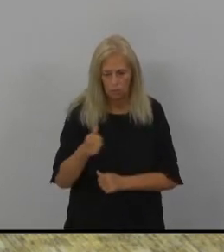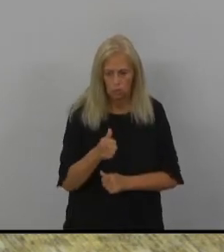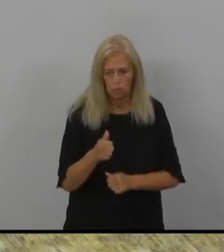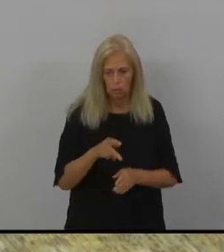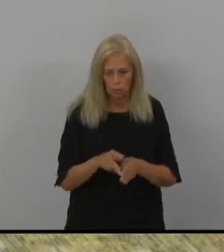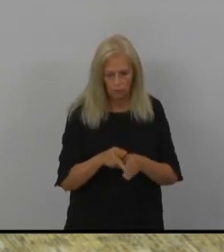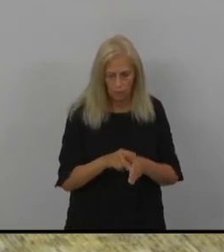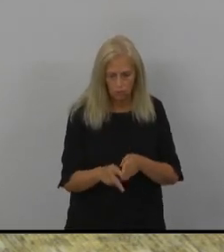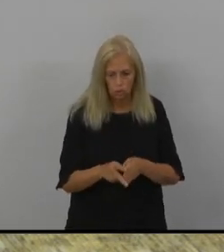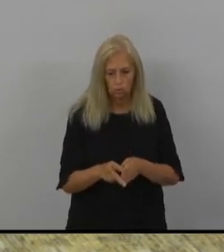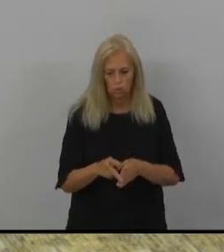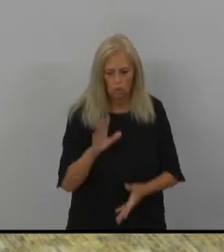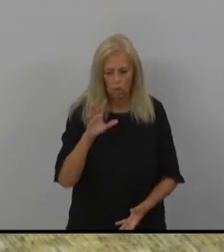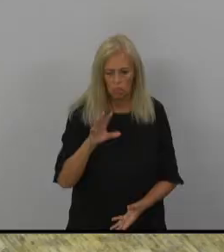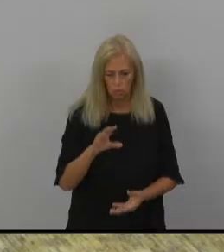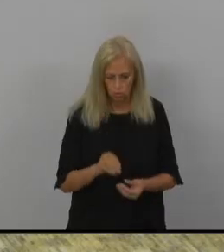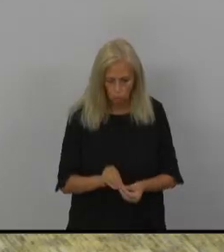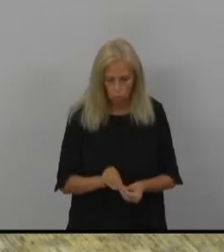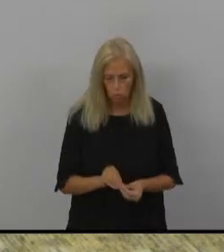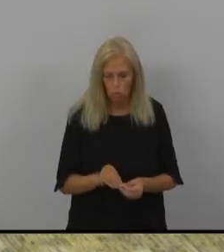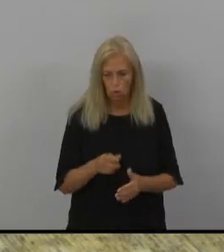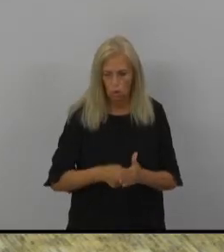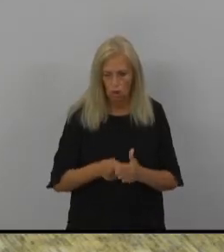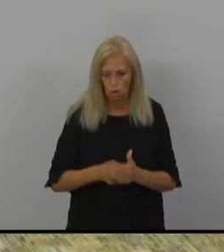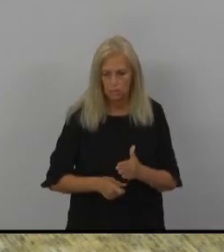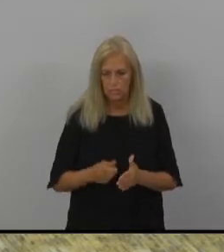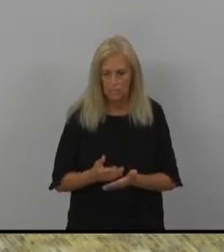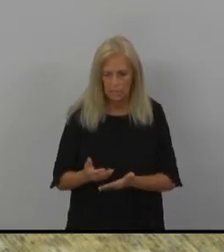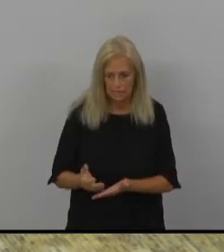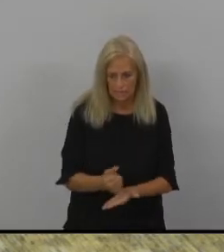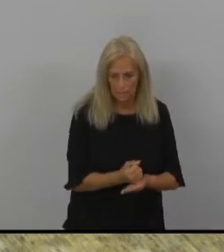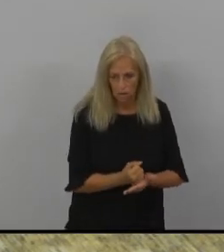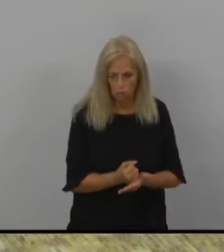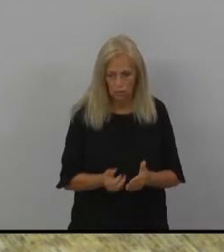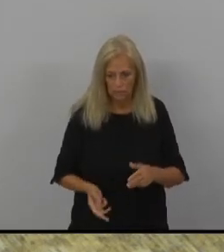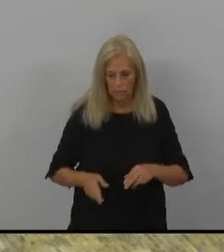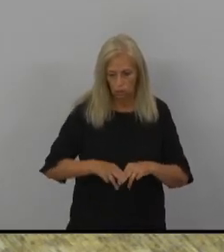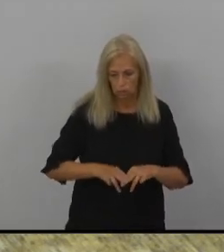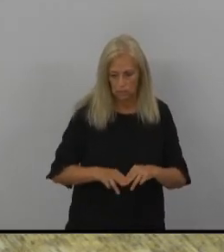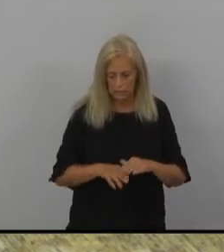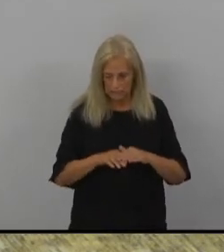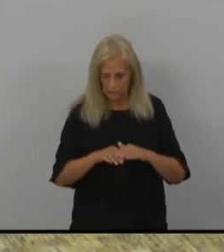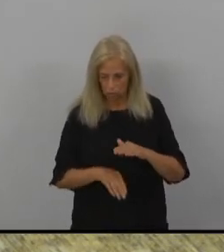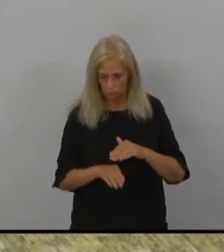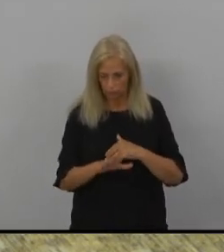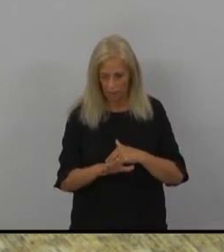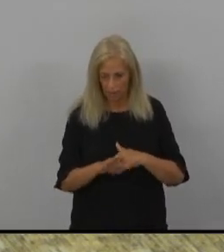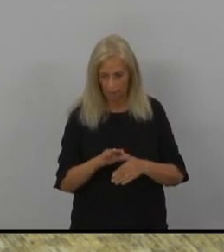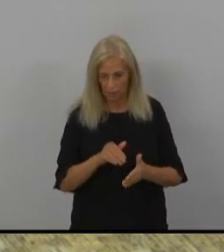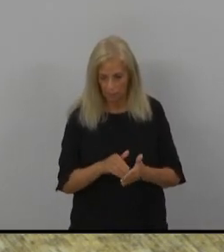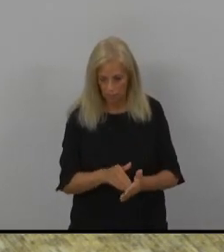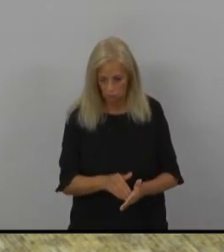and auxiliary, and all. So total cost of the salary increases was just under 5 million, 4.9 million.